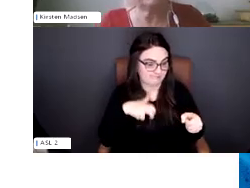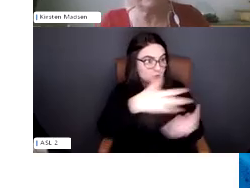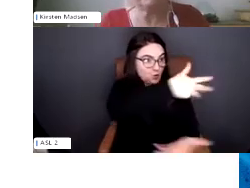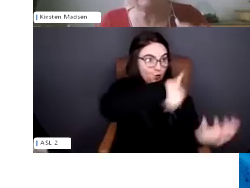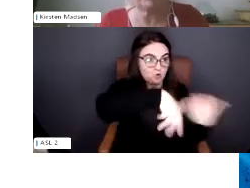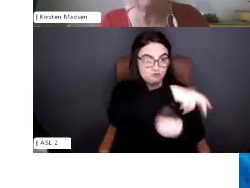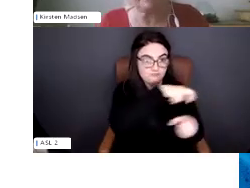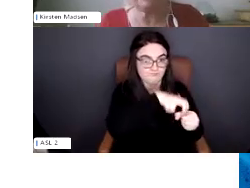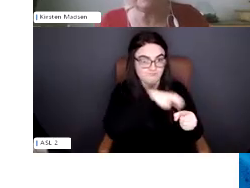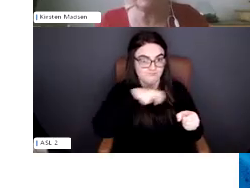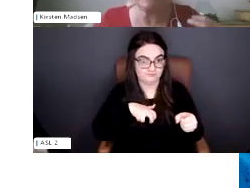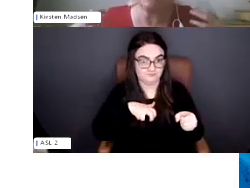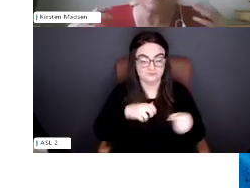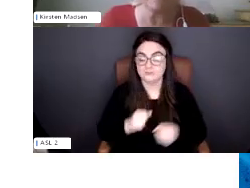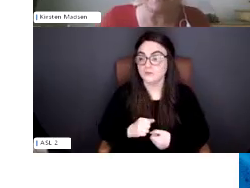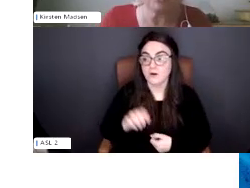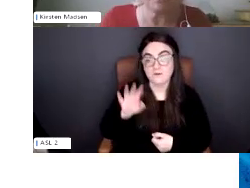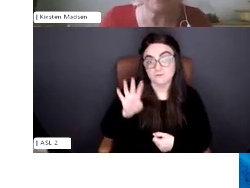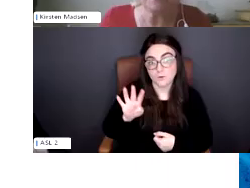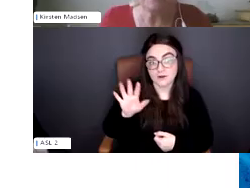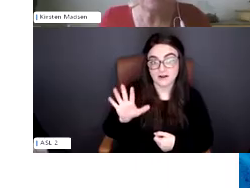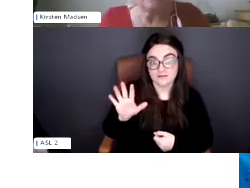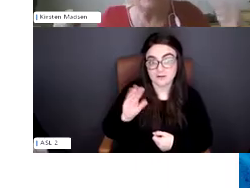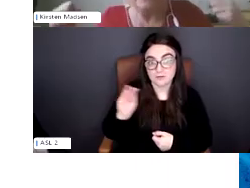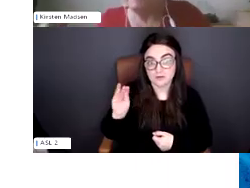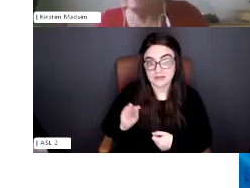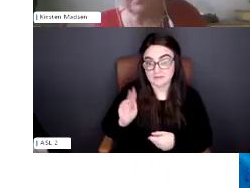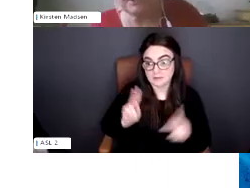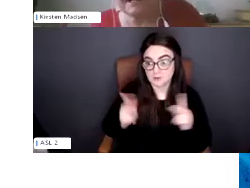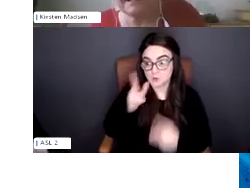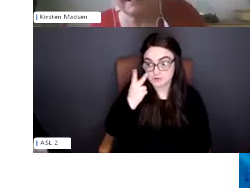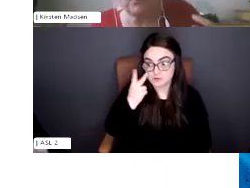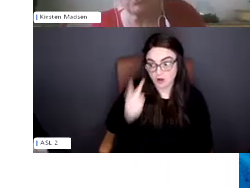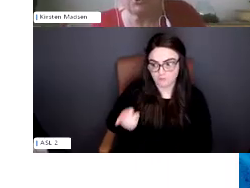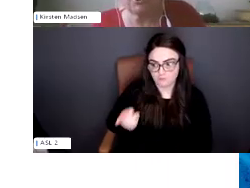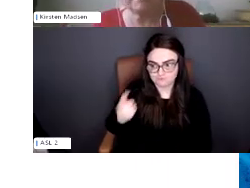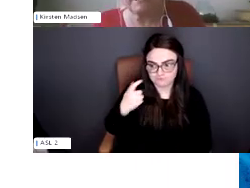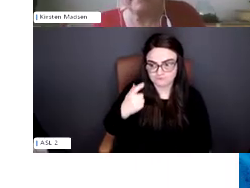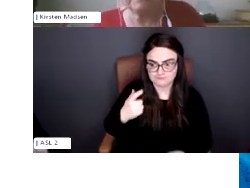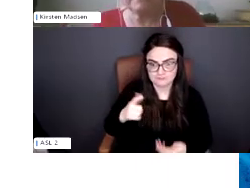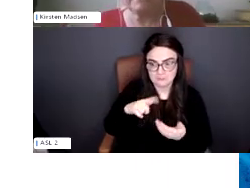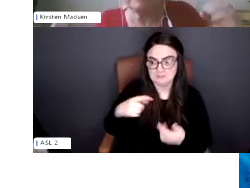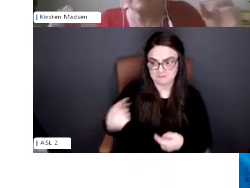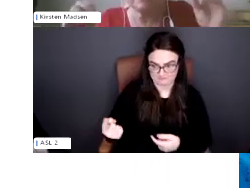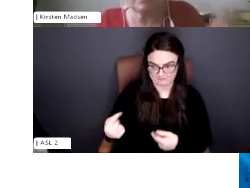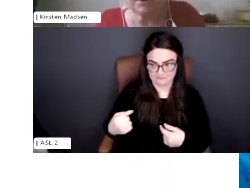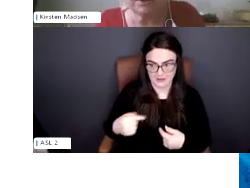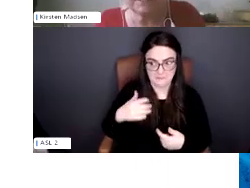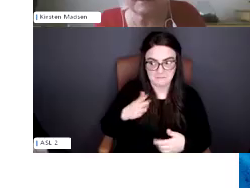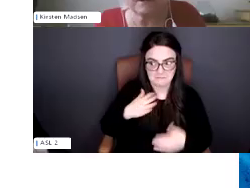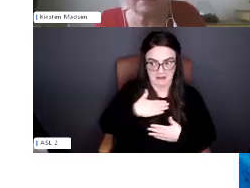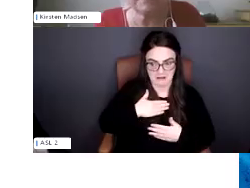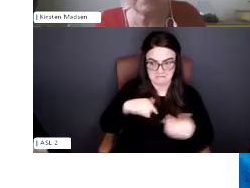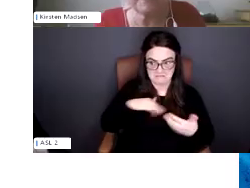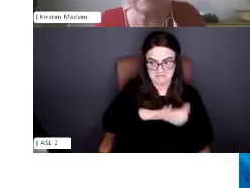Witnesses said, 45% said they became angry. 18% said they were worried it would happen to them. In fact, one